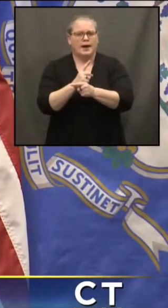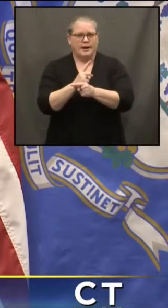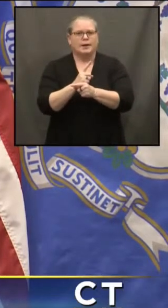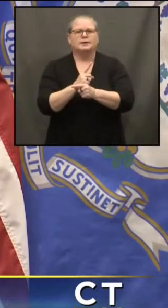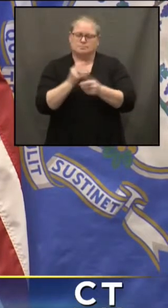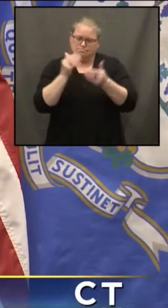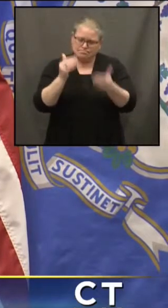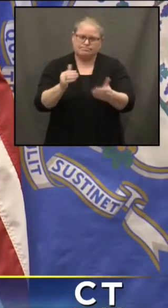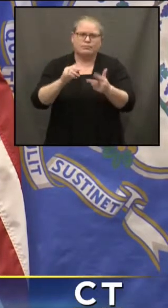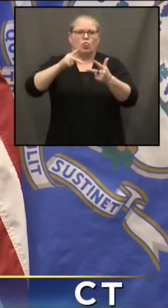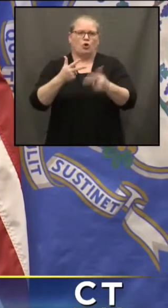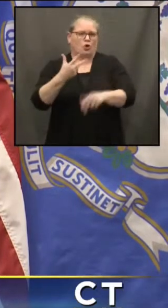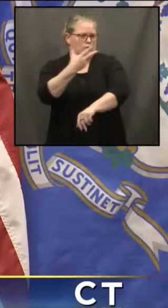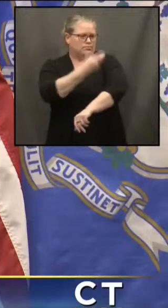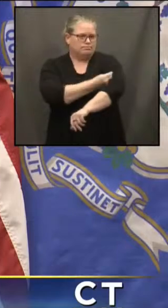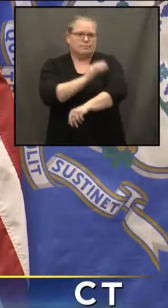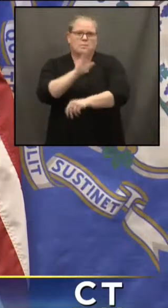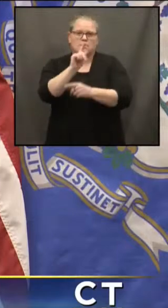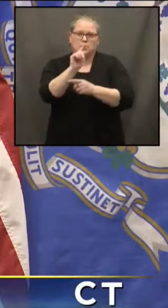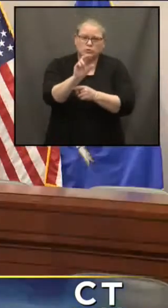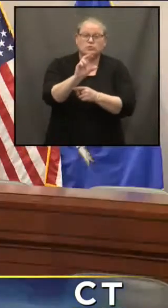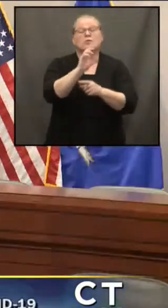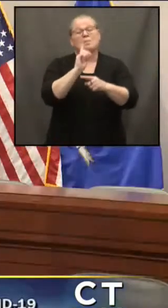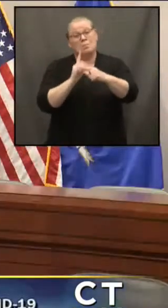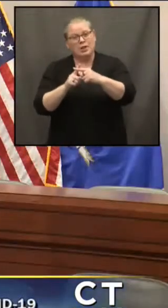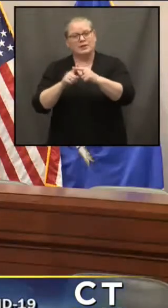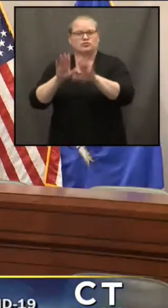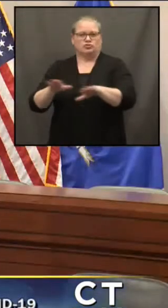gets their vaccination.